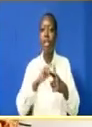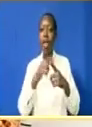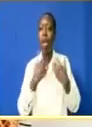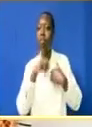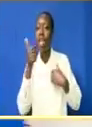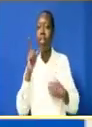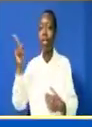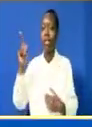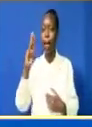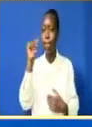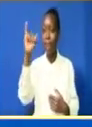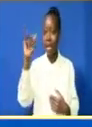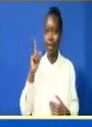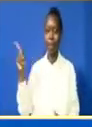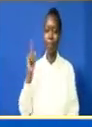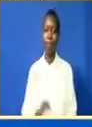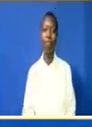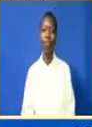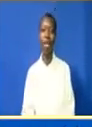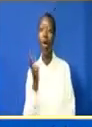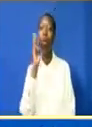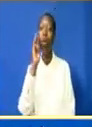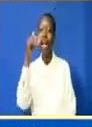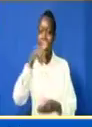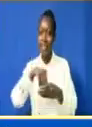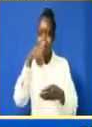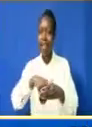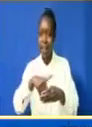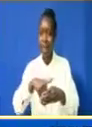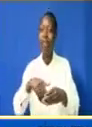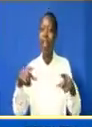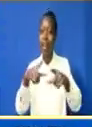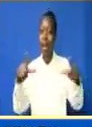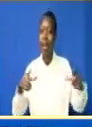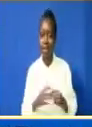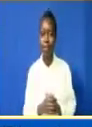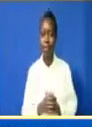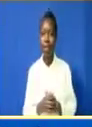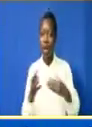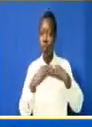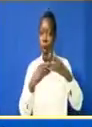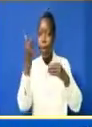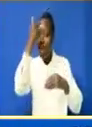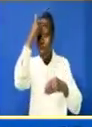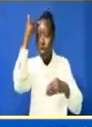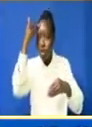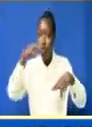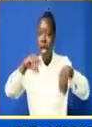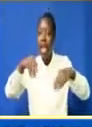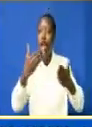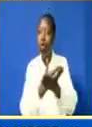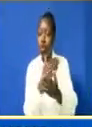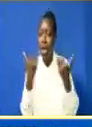That's a bay. That's a bay. Yeah. A bay is formed due to erosion. Remember we said the bay, this is an